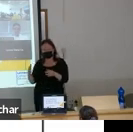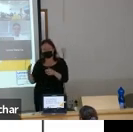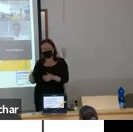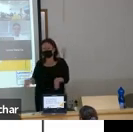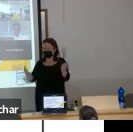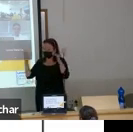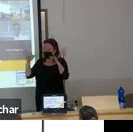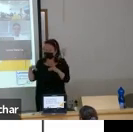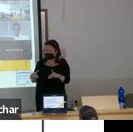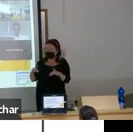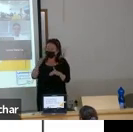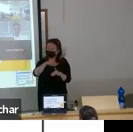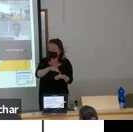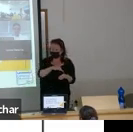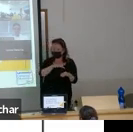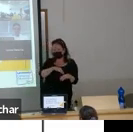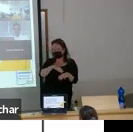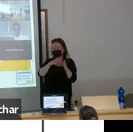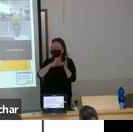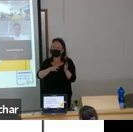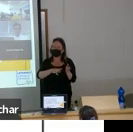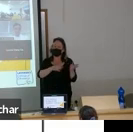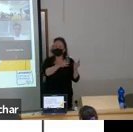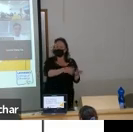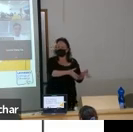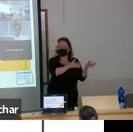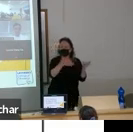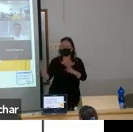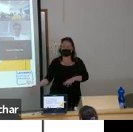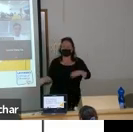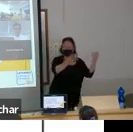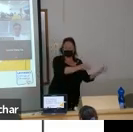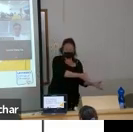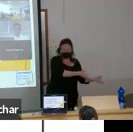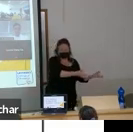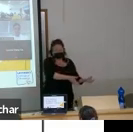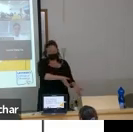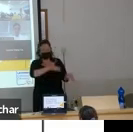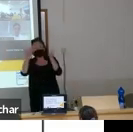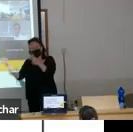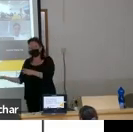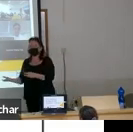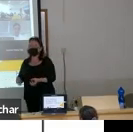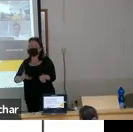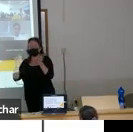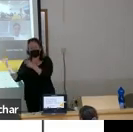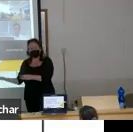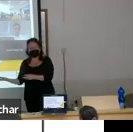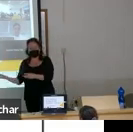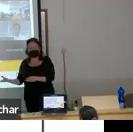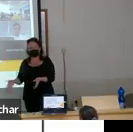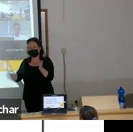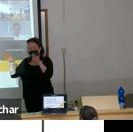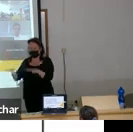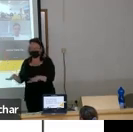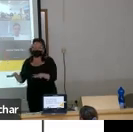Academic Purposes. And this year, first semester, I've already drawn conclusions from last year and was able to